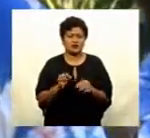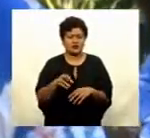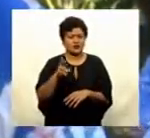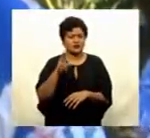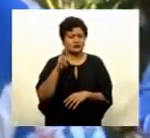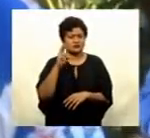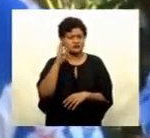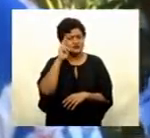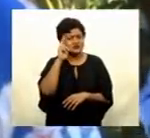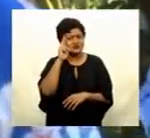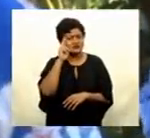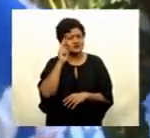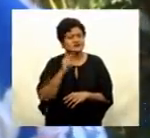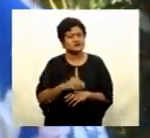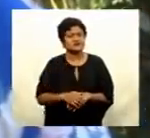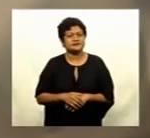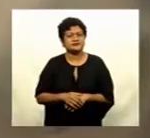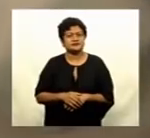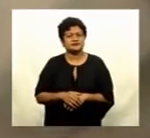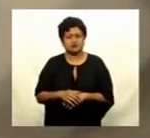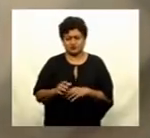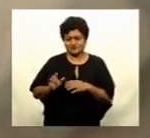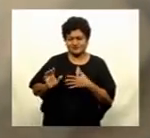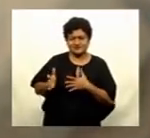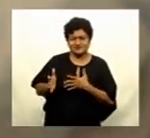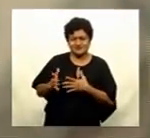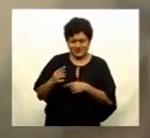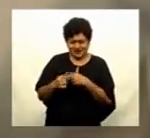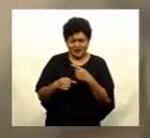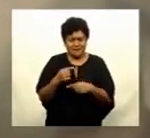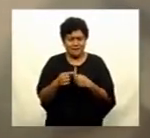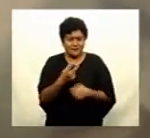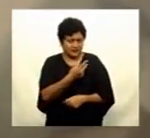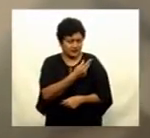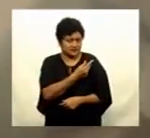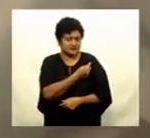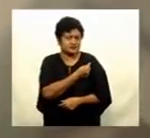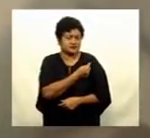to be scared about it. We must be very appreciative